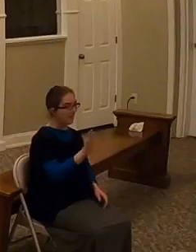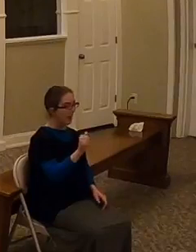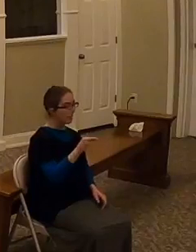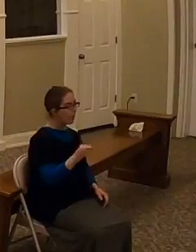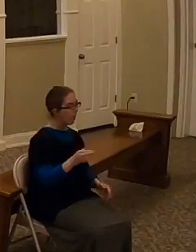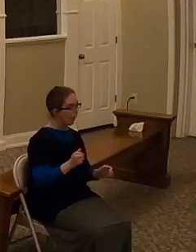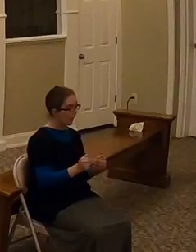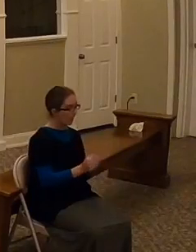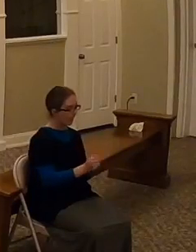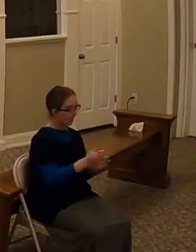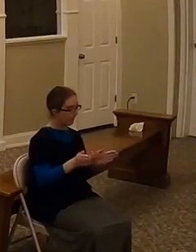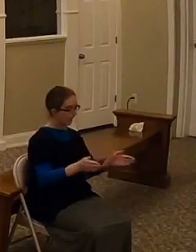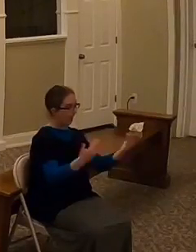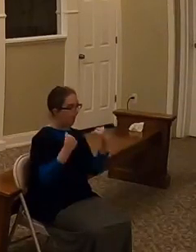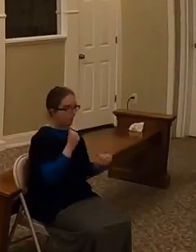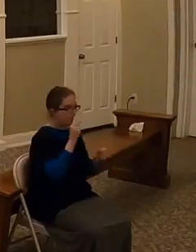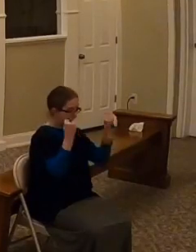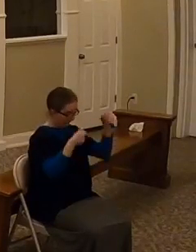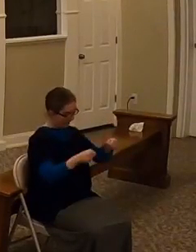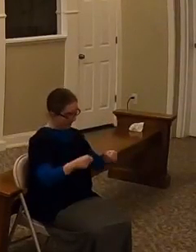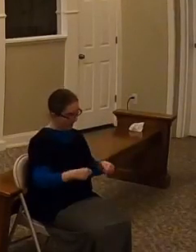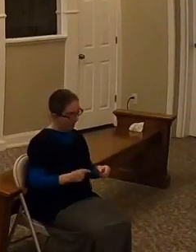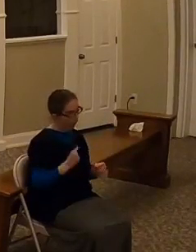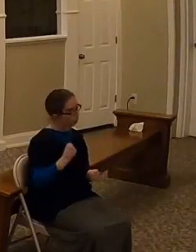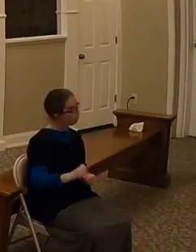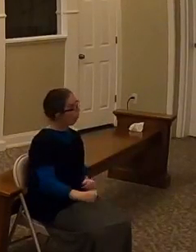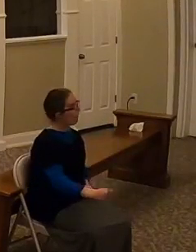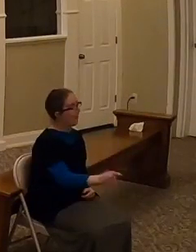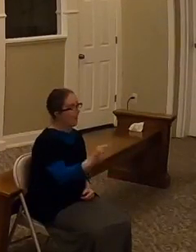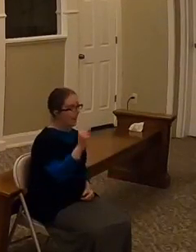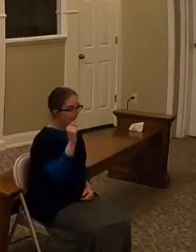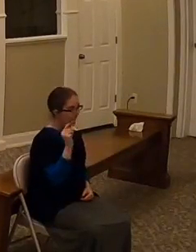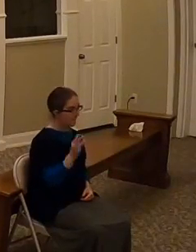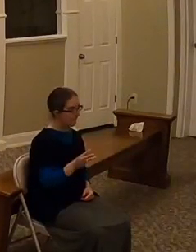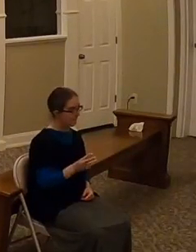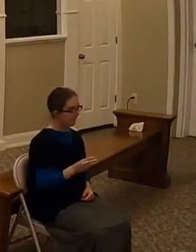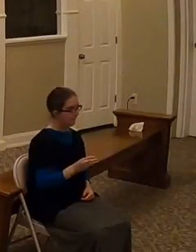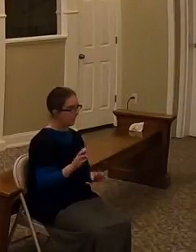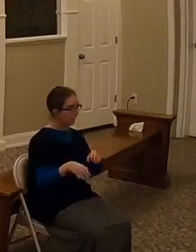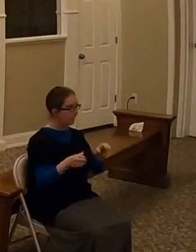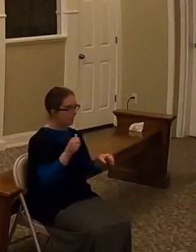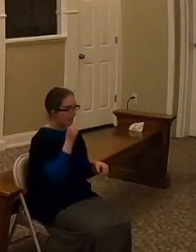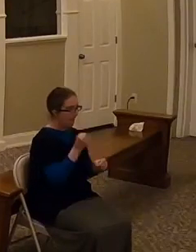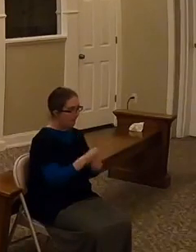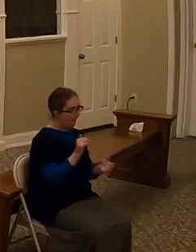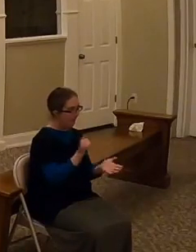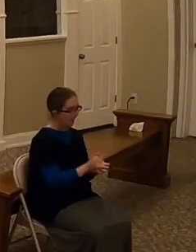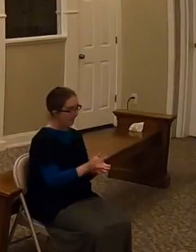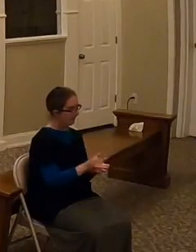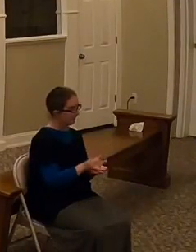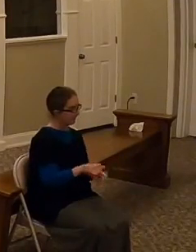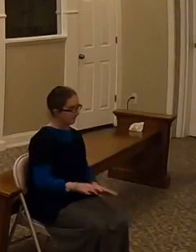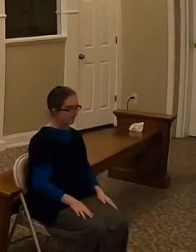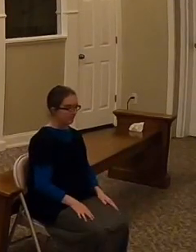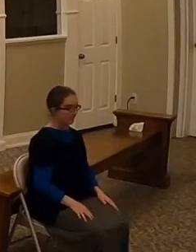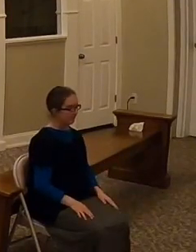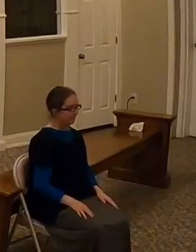down the street. I hadn't tried that one yet. I think I'm going to go hang out there a little while. You didn't make that up.